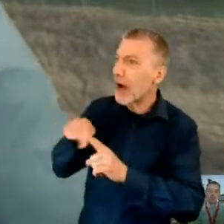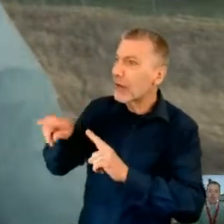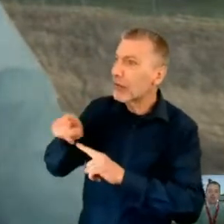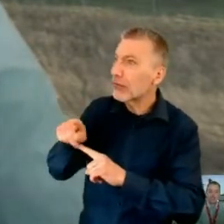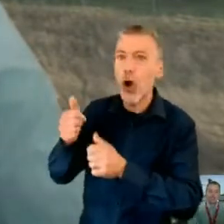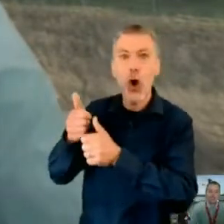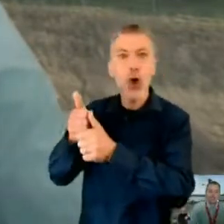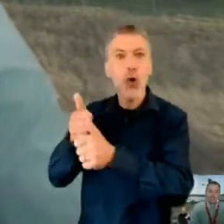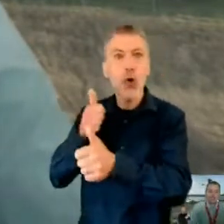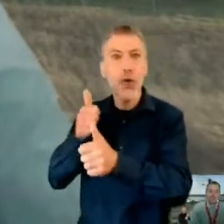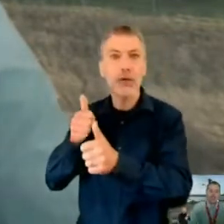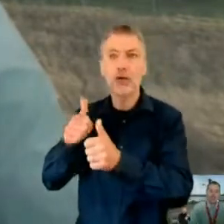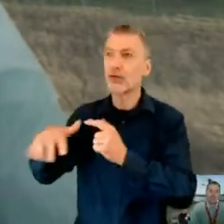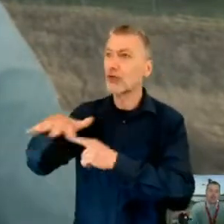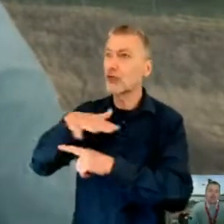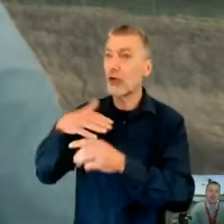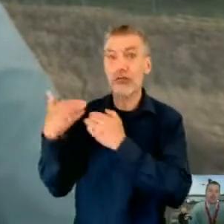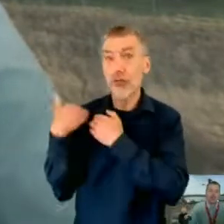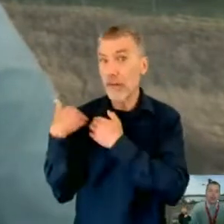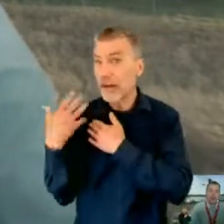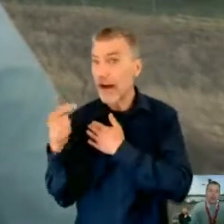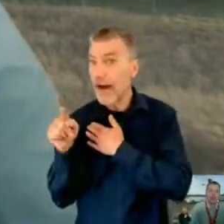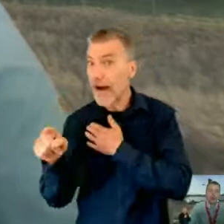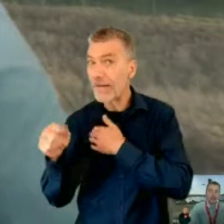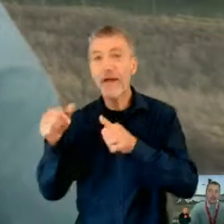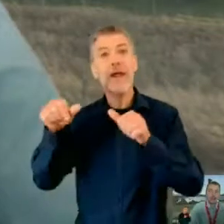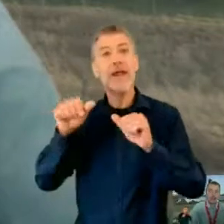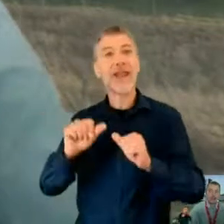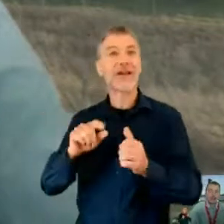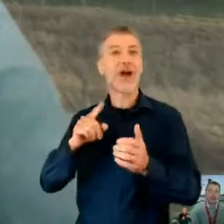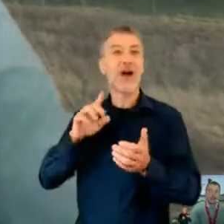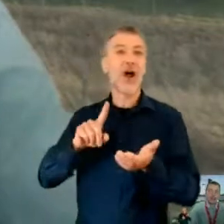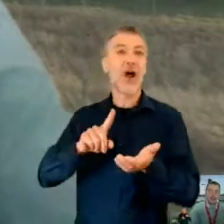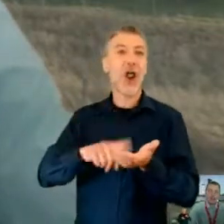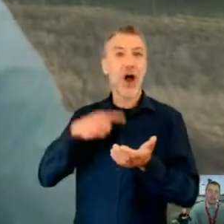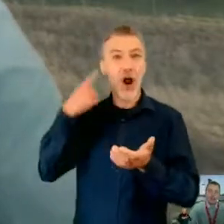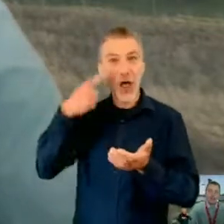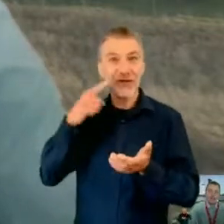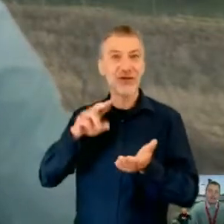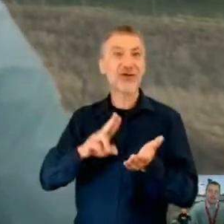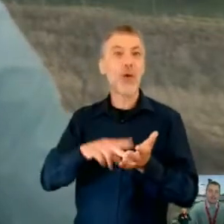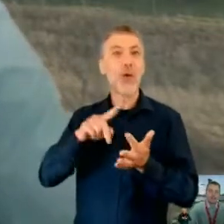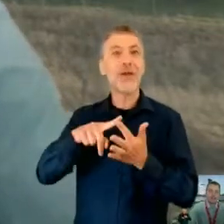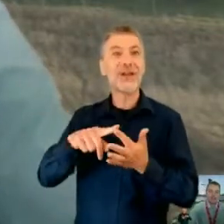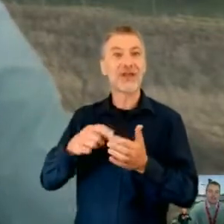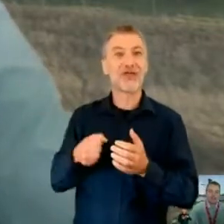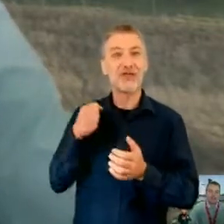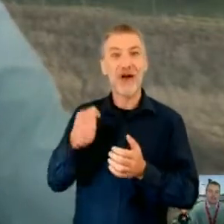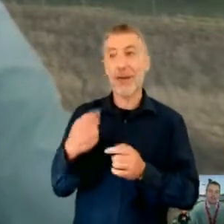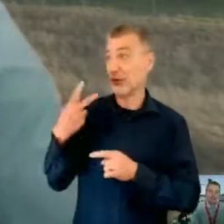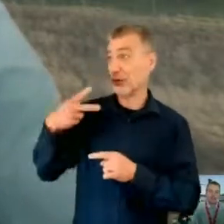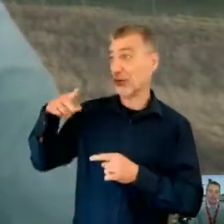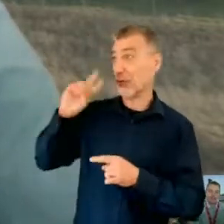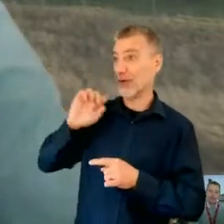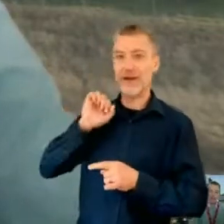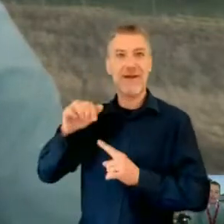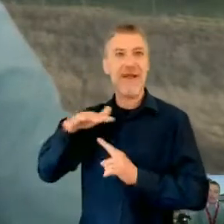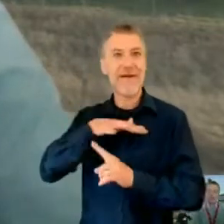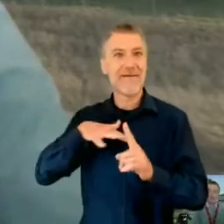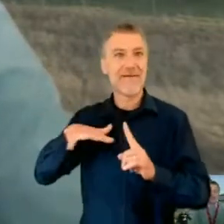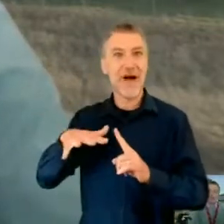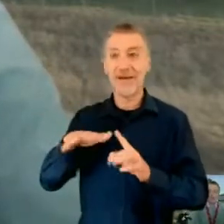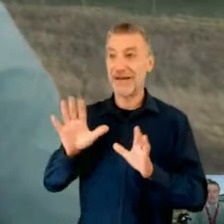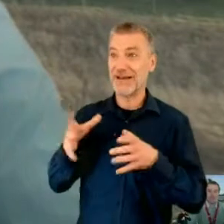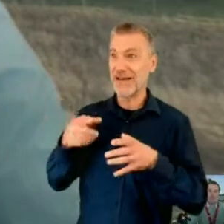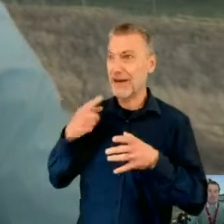responsibility perspective. And then I joined London North Eastern Railway 2.5 years ago in the environment team, and I've just been putting those skills